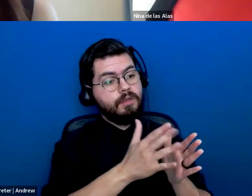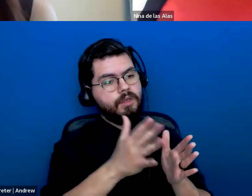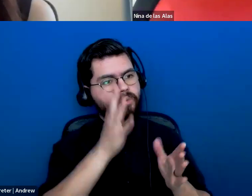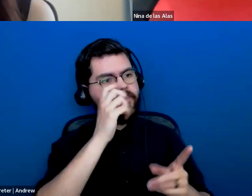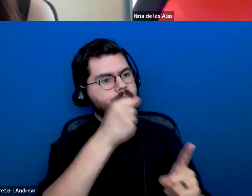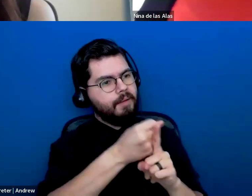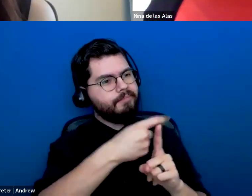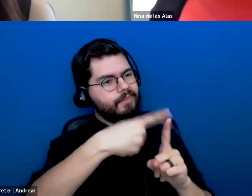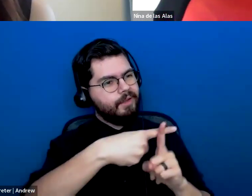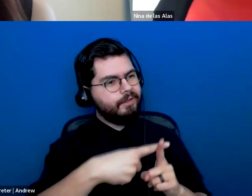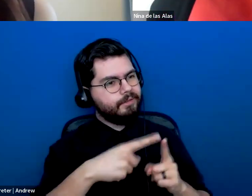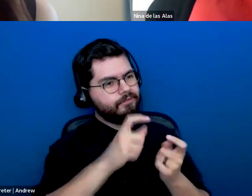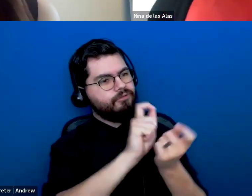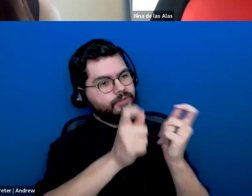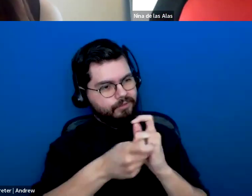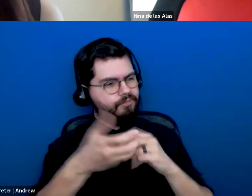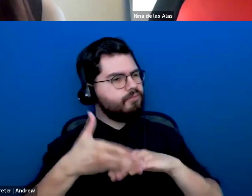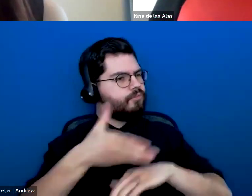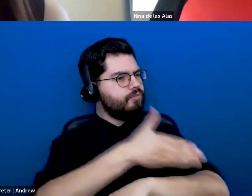positive changes as a result?